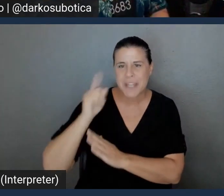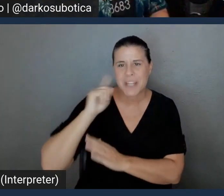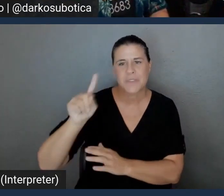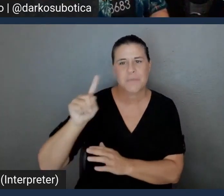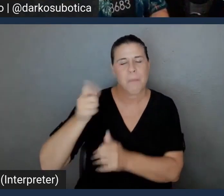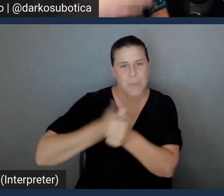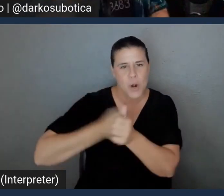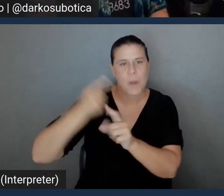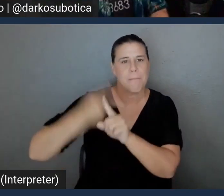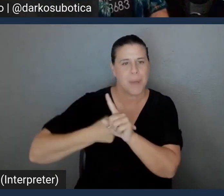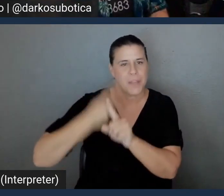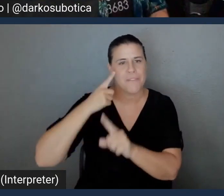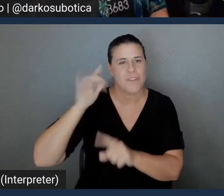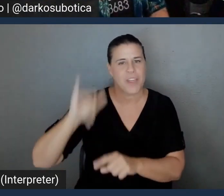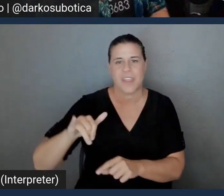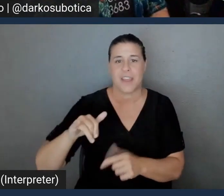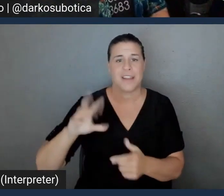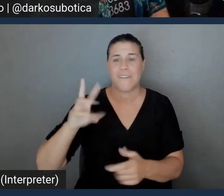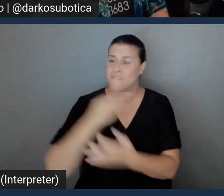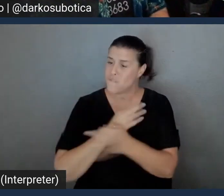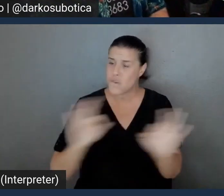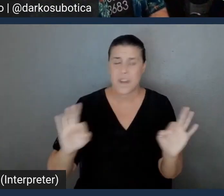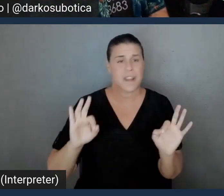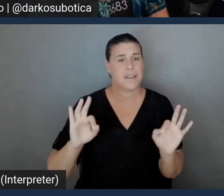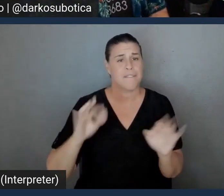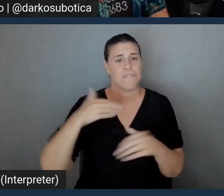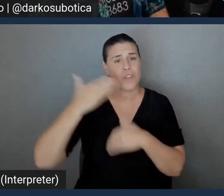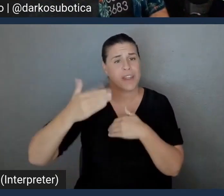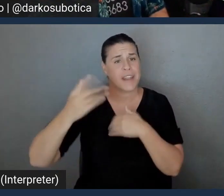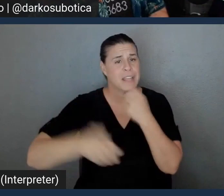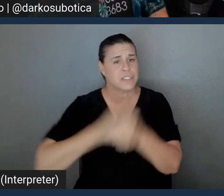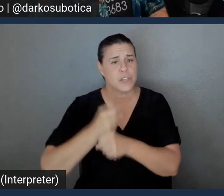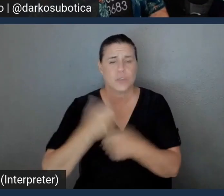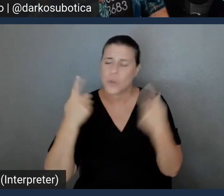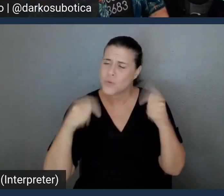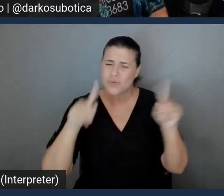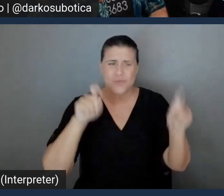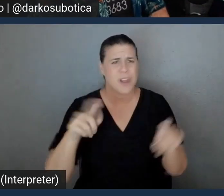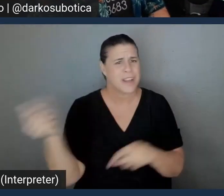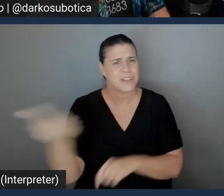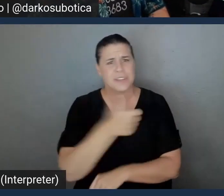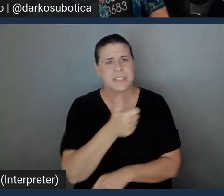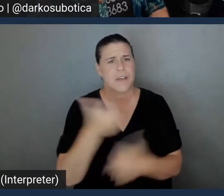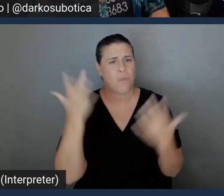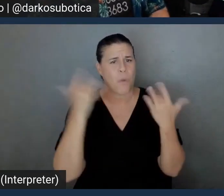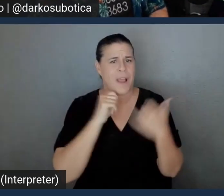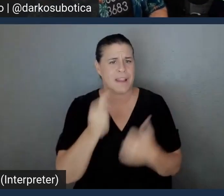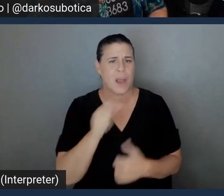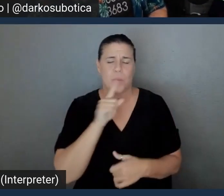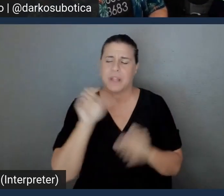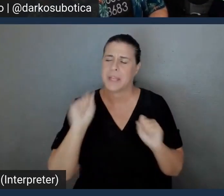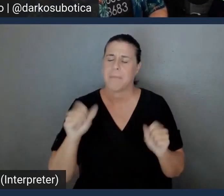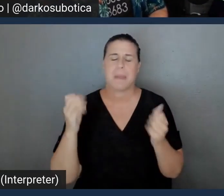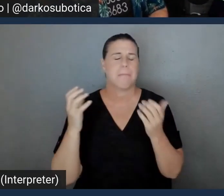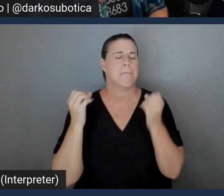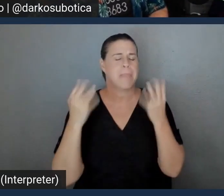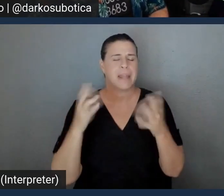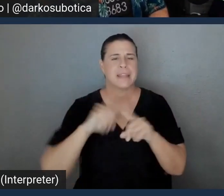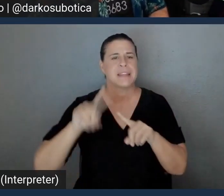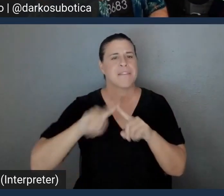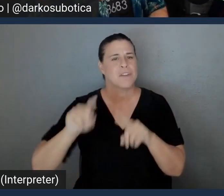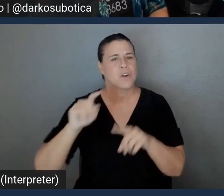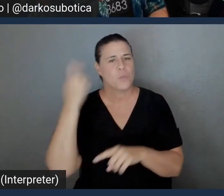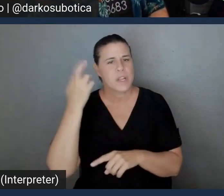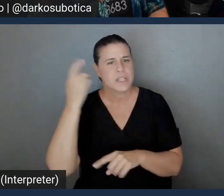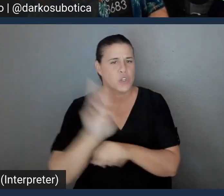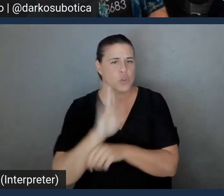12 months. 12 months, free of charge. Yeah, exactly. So try it out. Why not? Again, I think there could be lots of use cases for this, especially if you deal